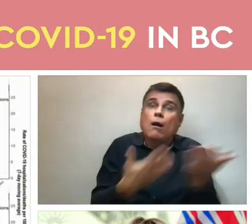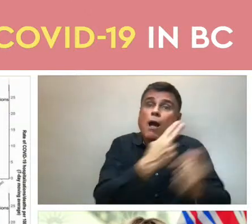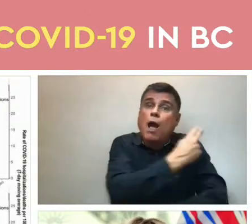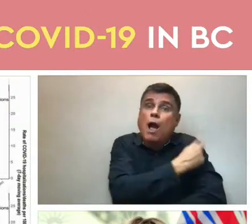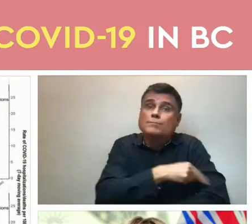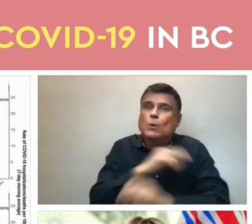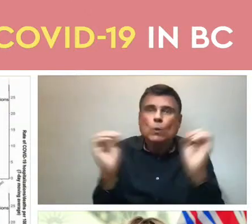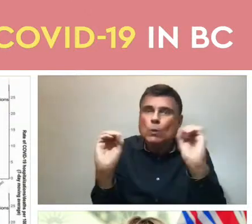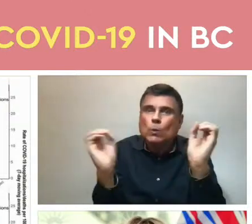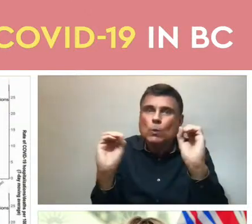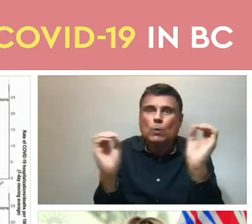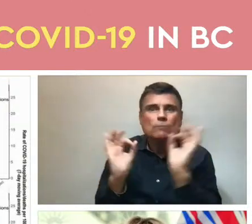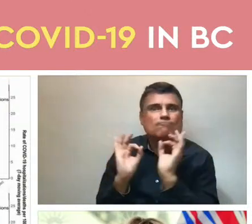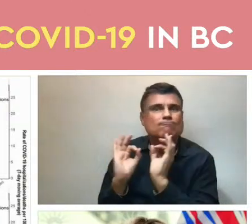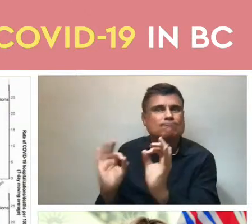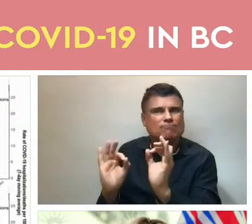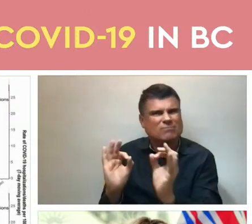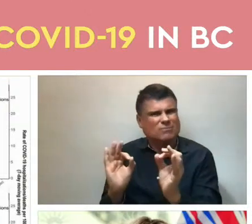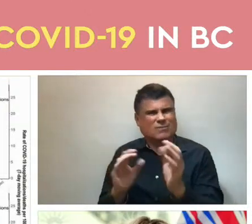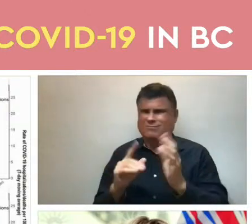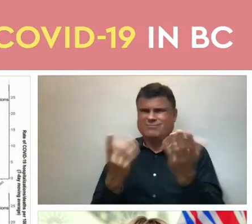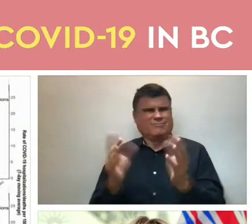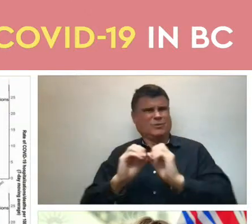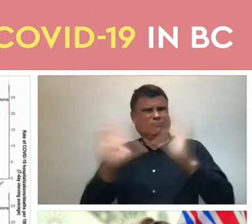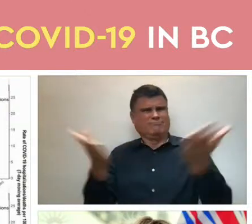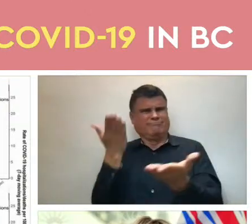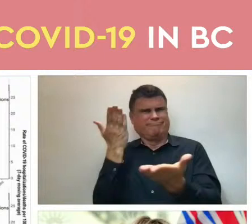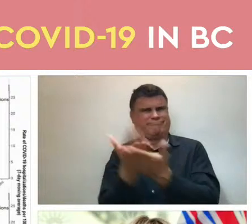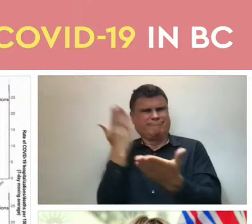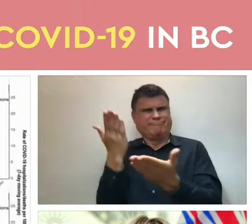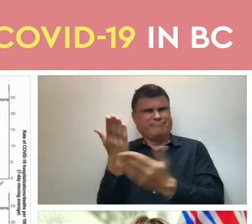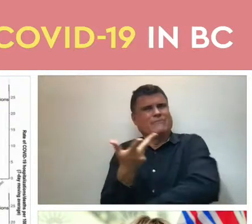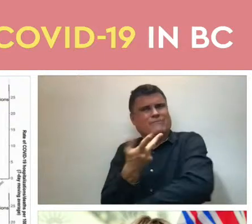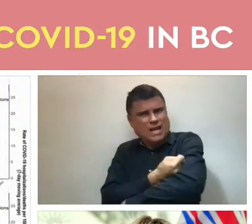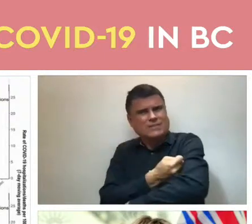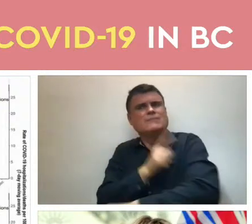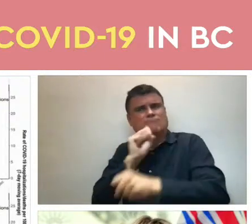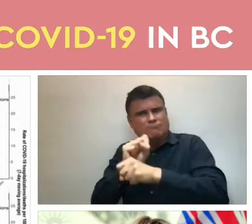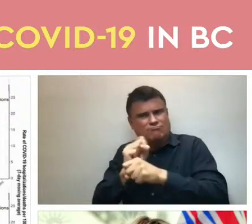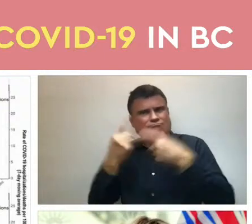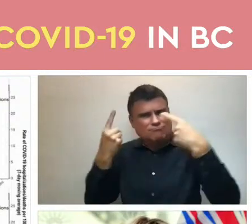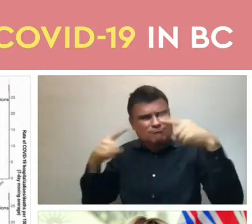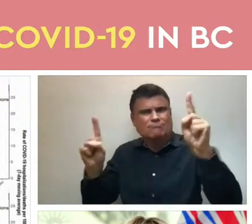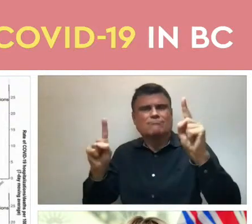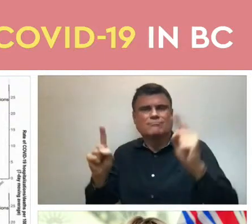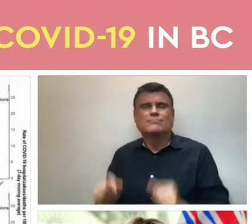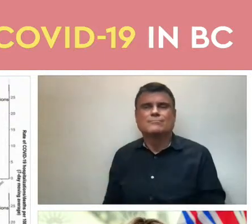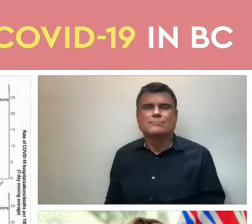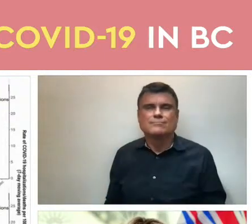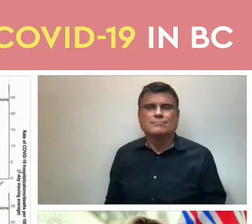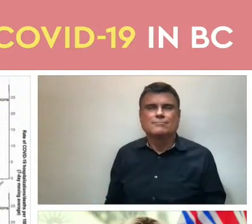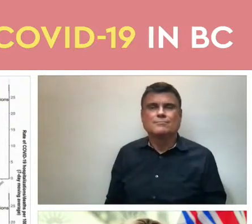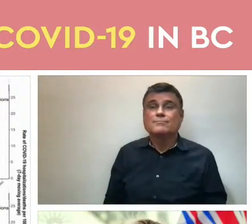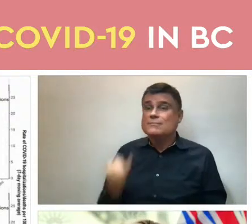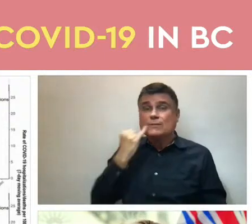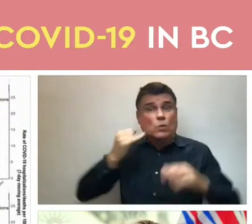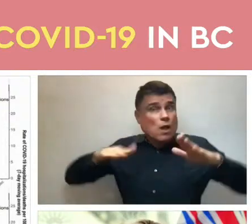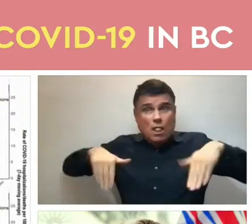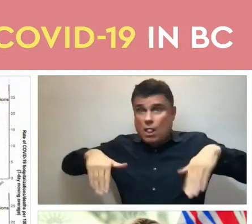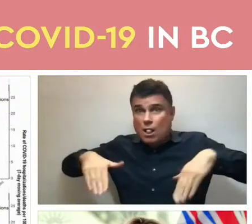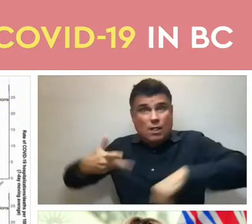That really tells you how important this is, and the cases are considerably higher in children who are